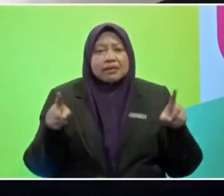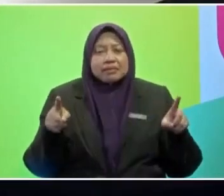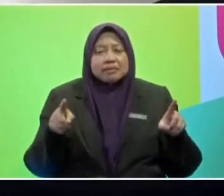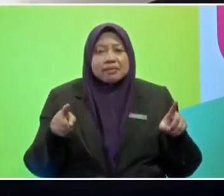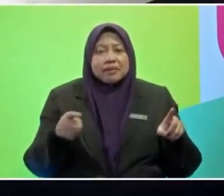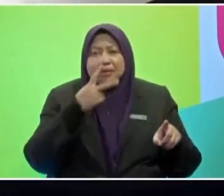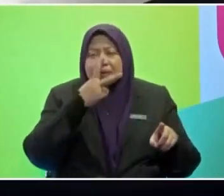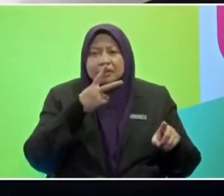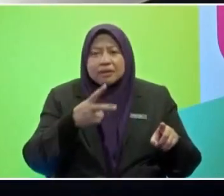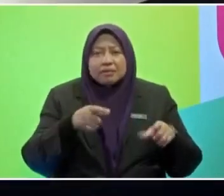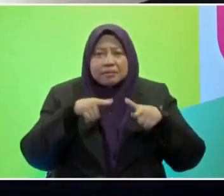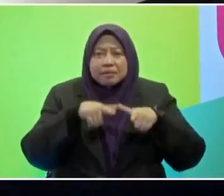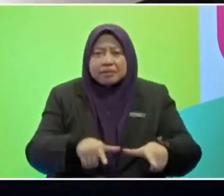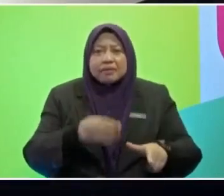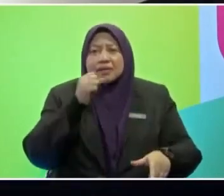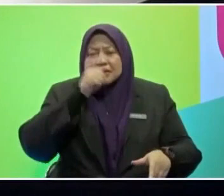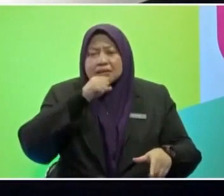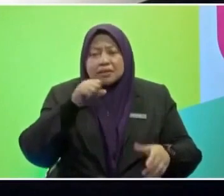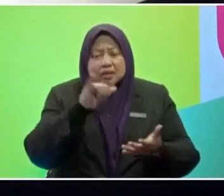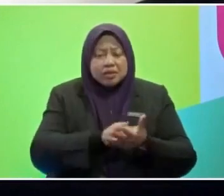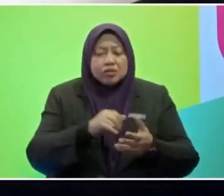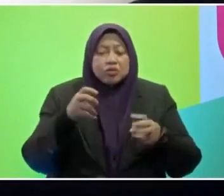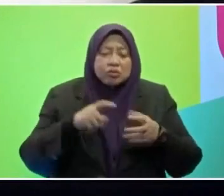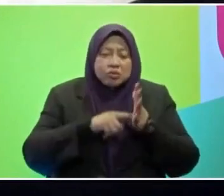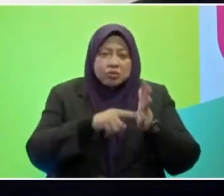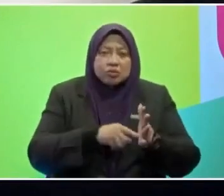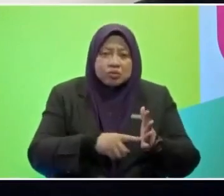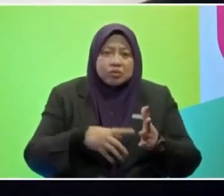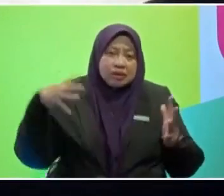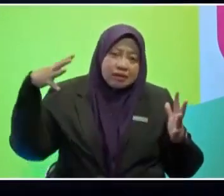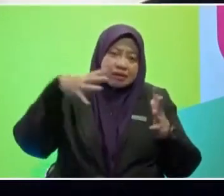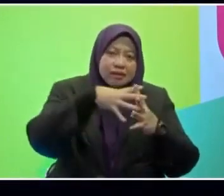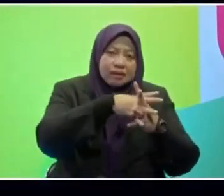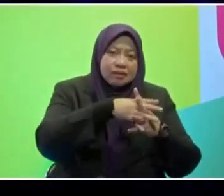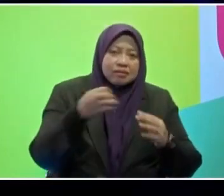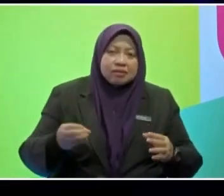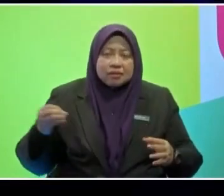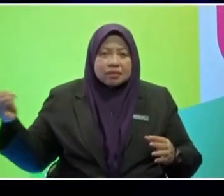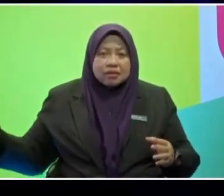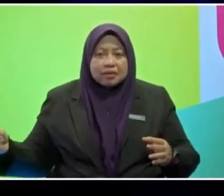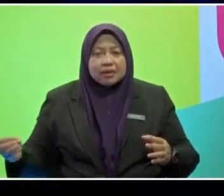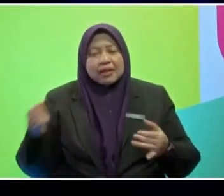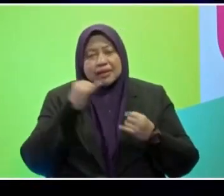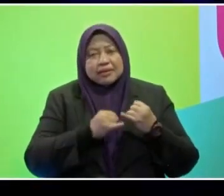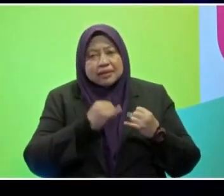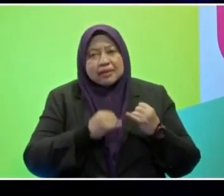is a transparent object. Yes. Okay. All right. And last of all, we're going to try it with the last...